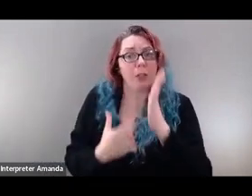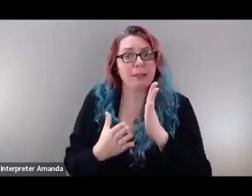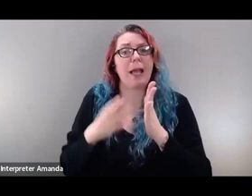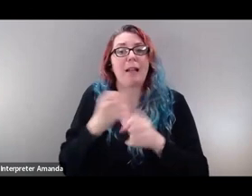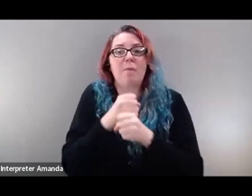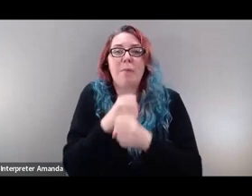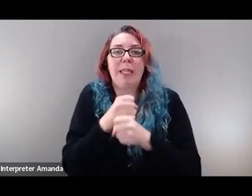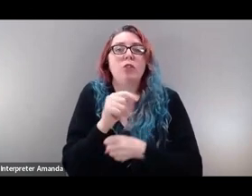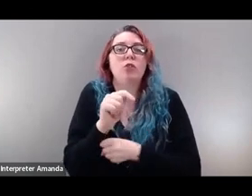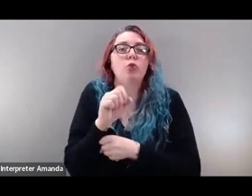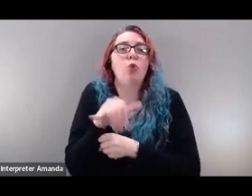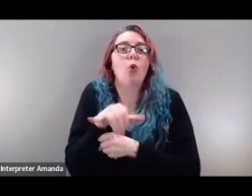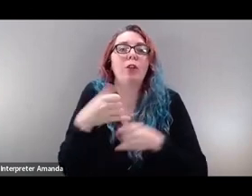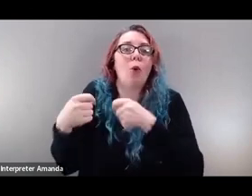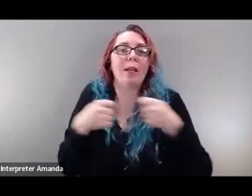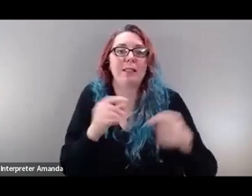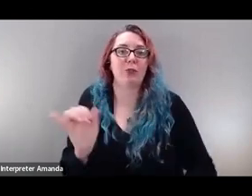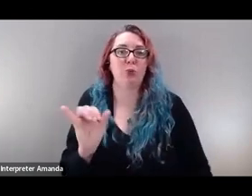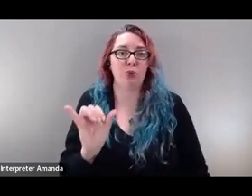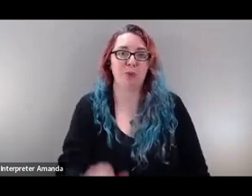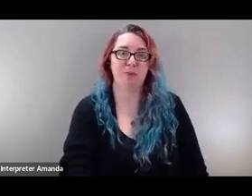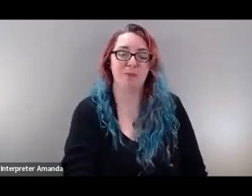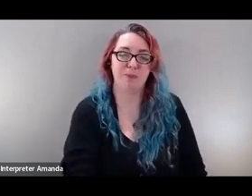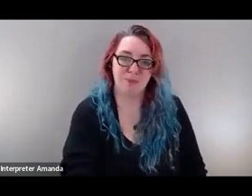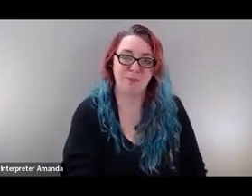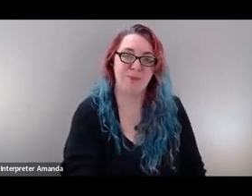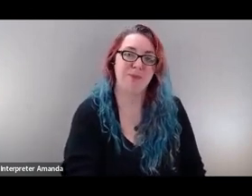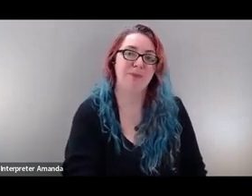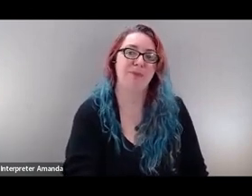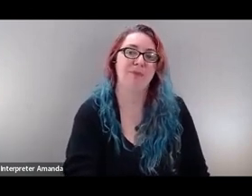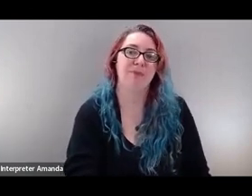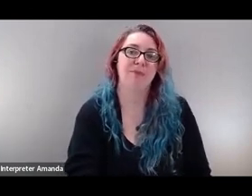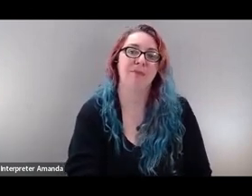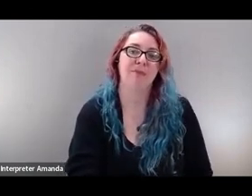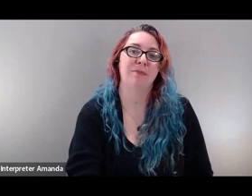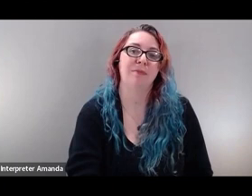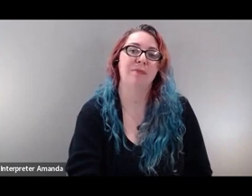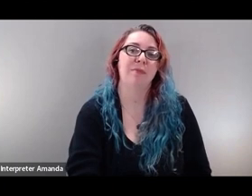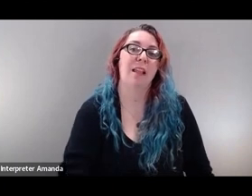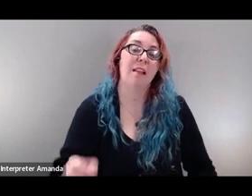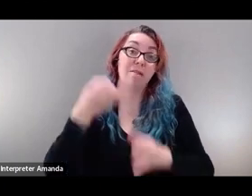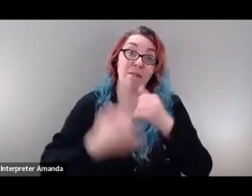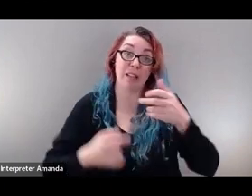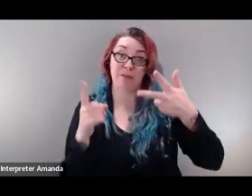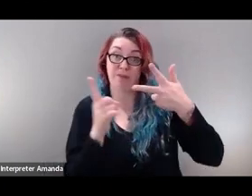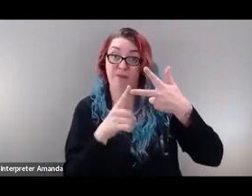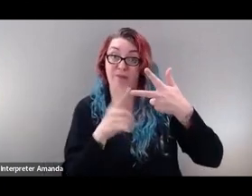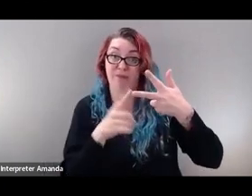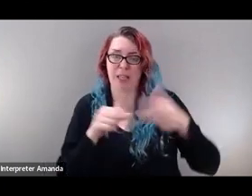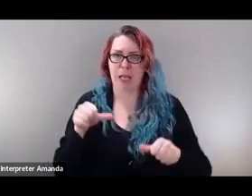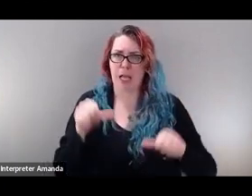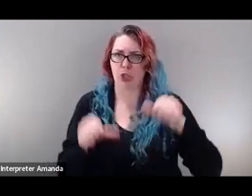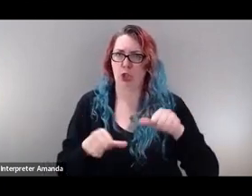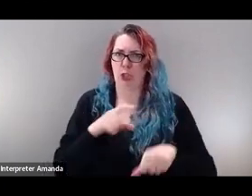So welcome. And finally, for the discussion area three, Navigating Uncertain Times, joining us today